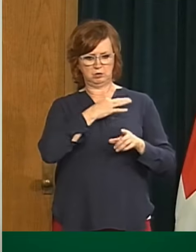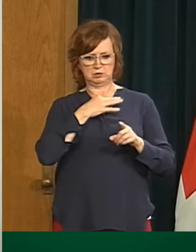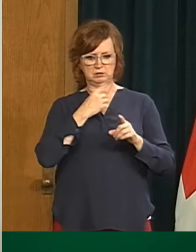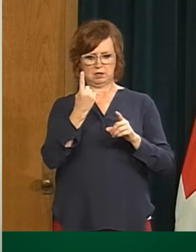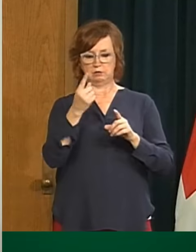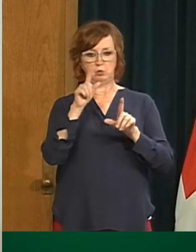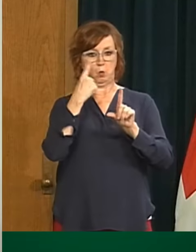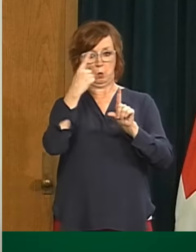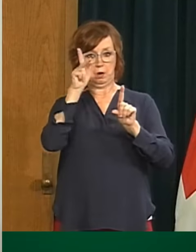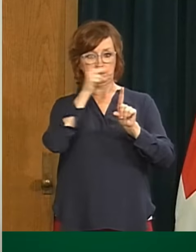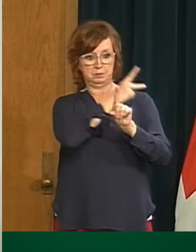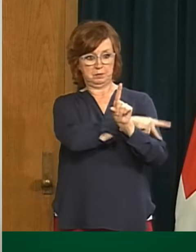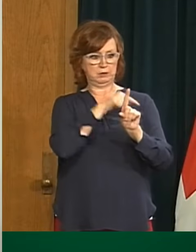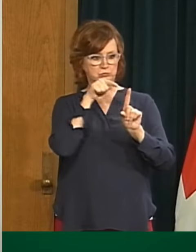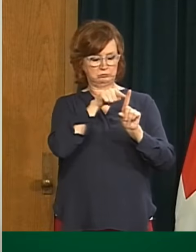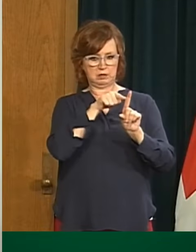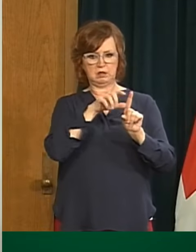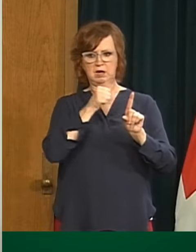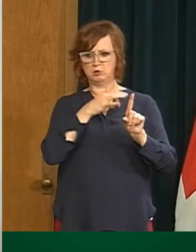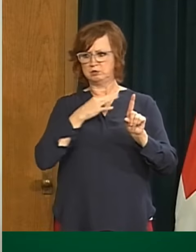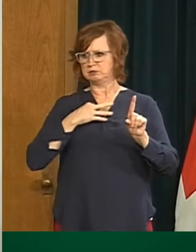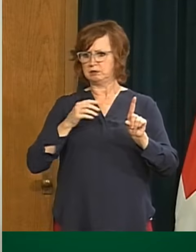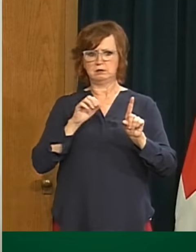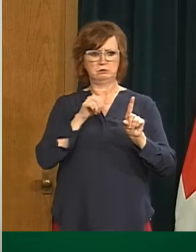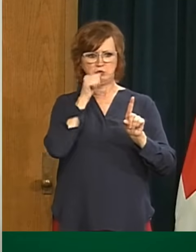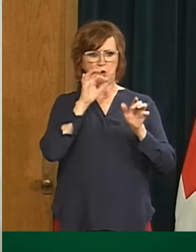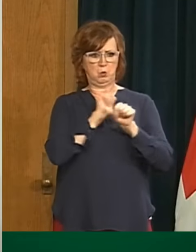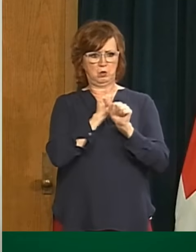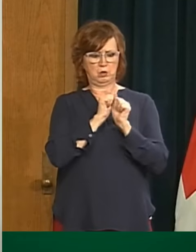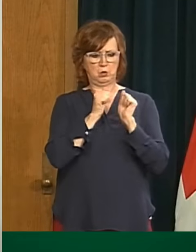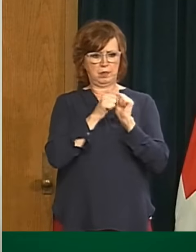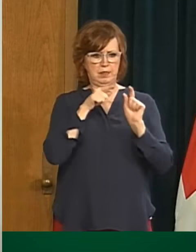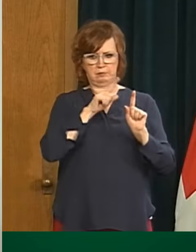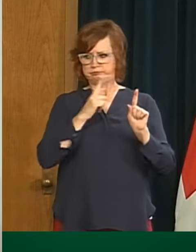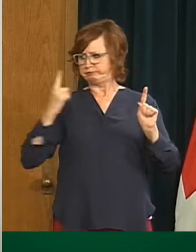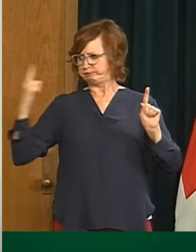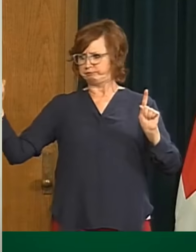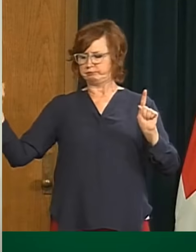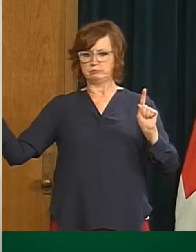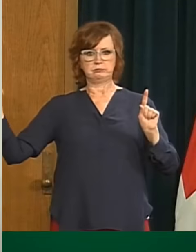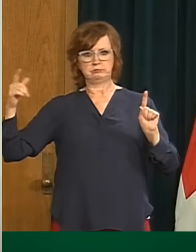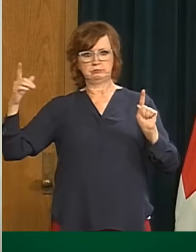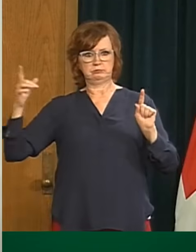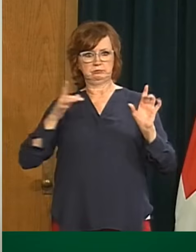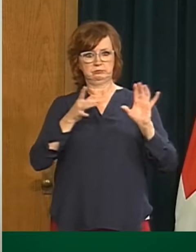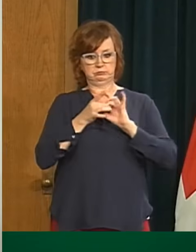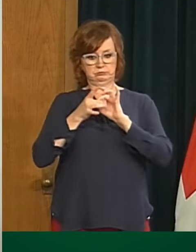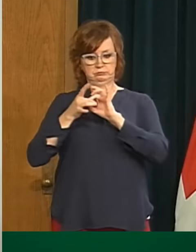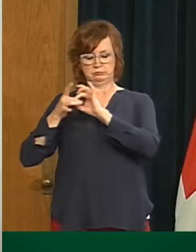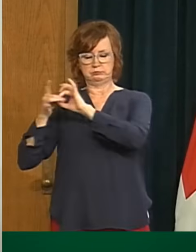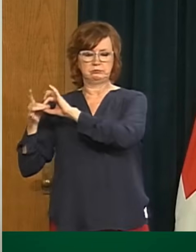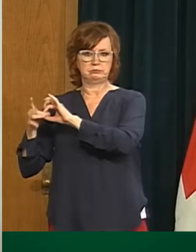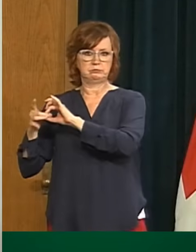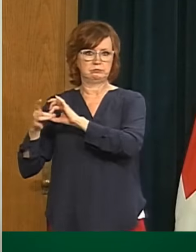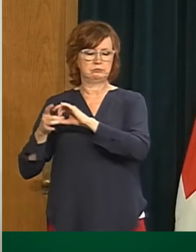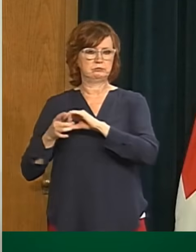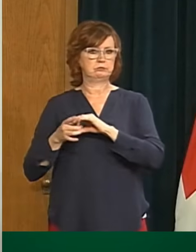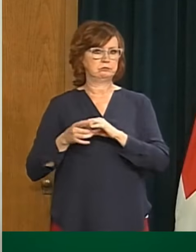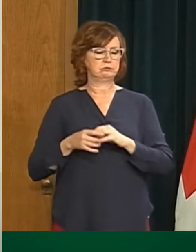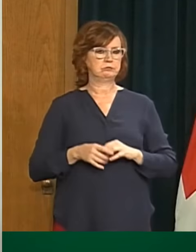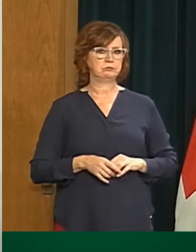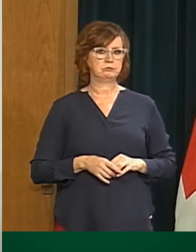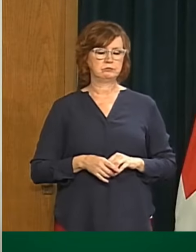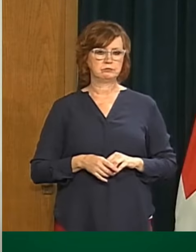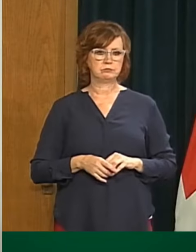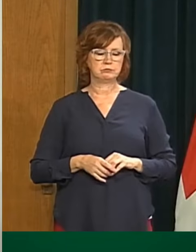where the flag did not go up, but because the patient may have presented with another presentation in another urgent condition, and only later may have presented